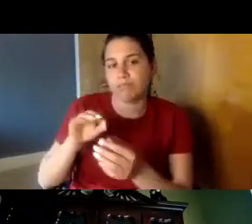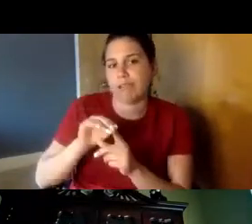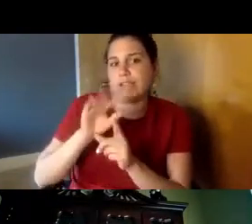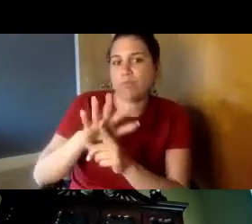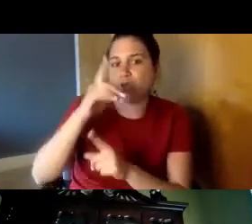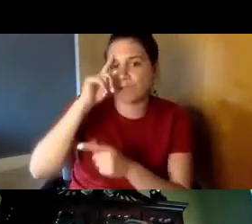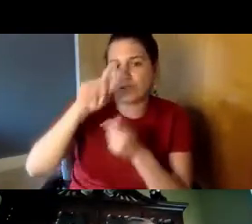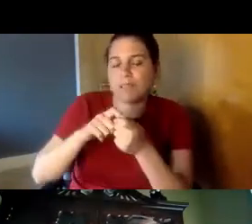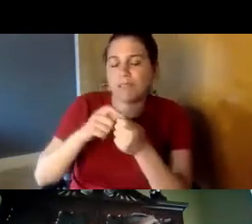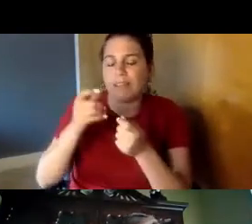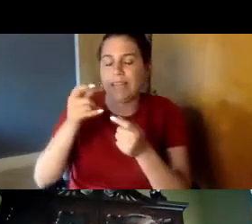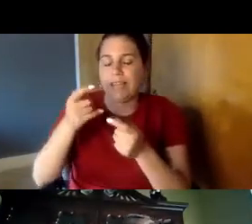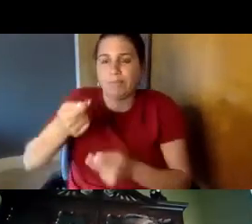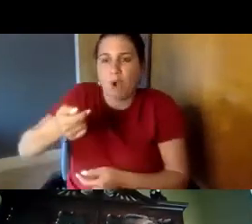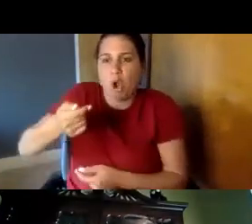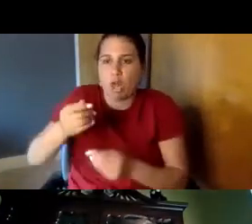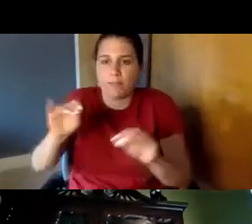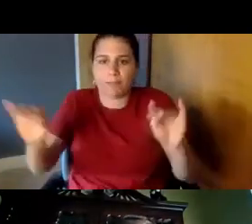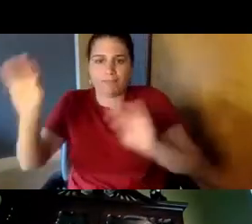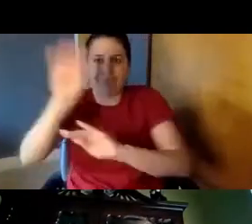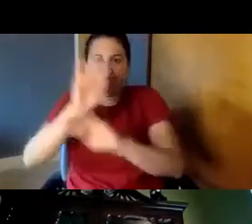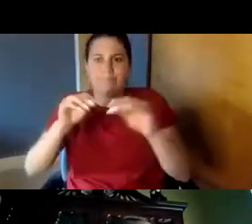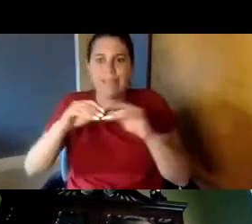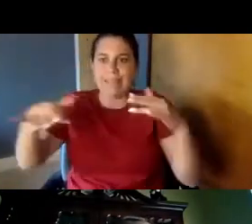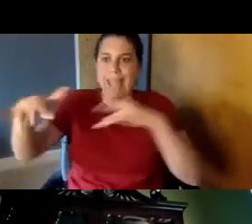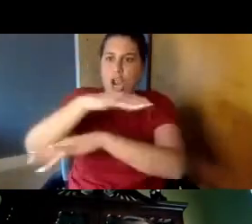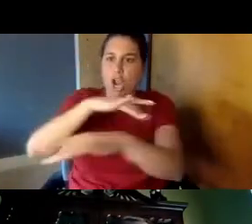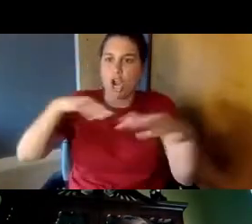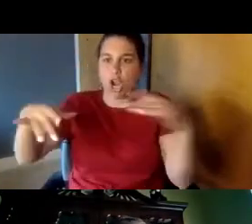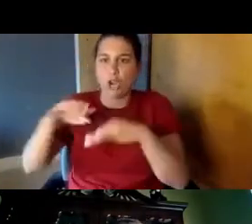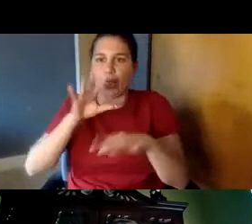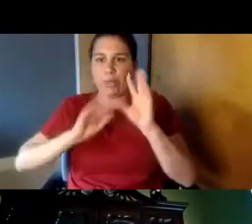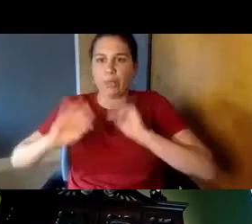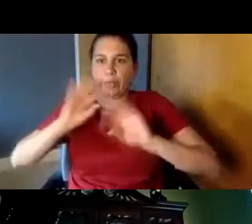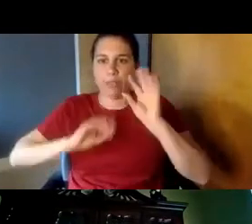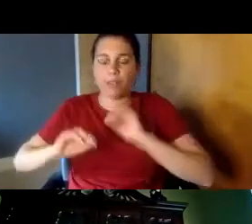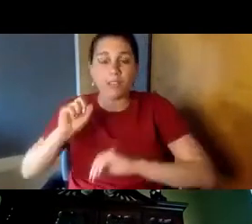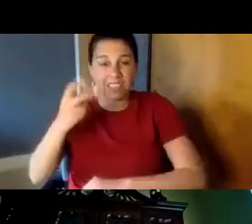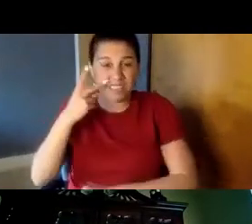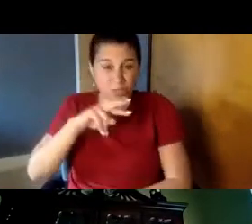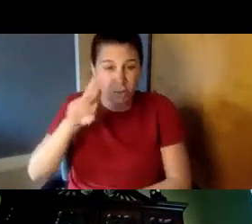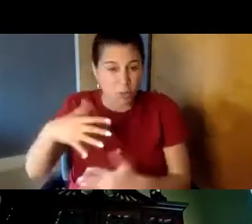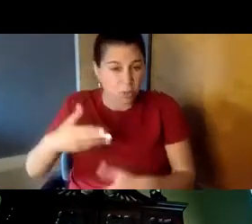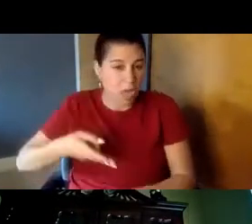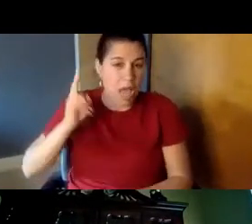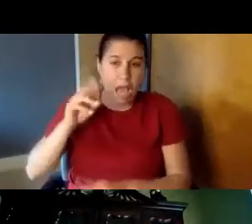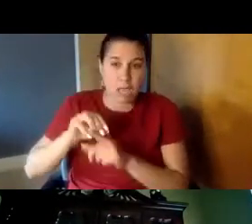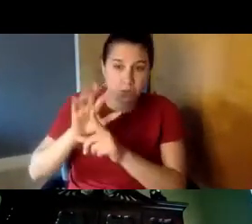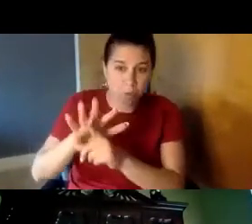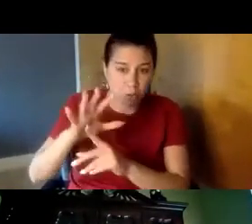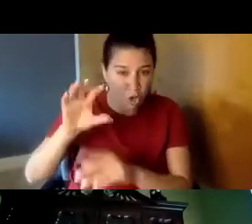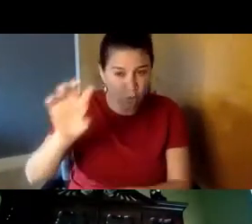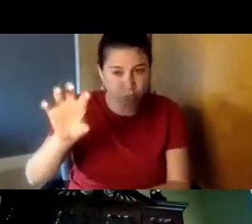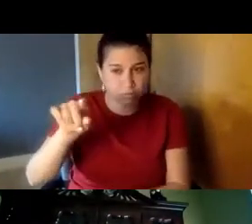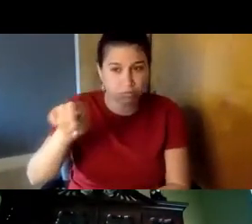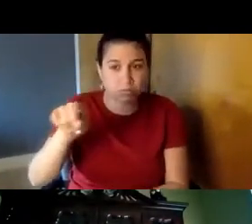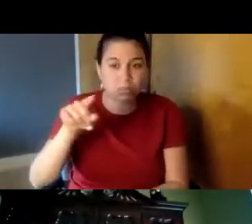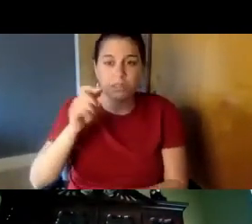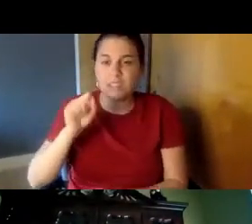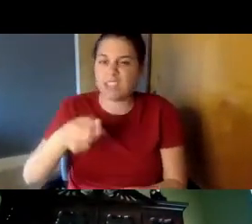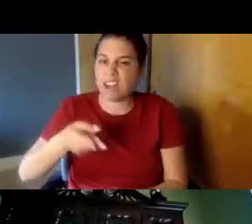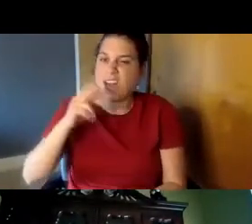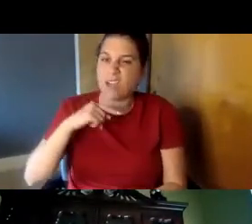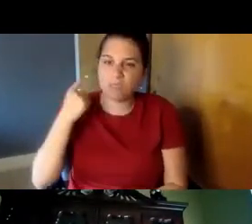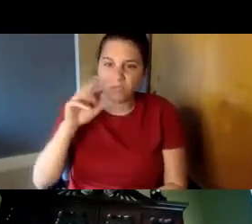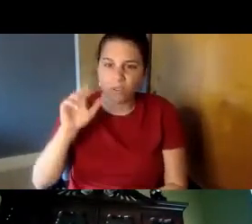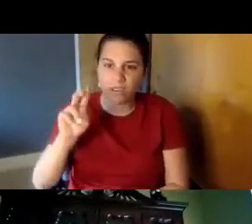matter in the air. And again, you can see some zip codes in the city of Rochester with very high exposure to pollution, which could produce higher risk of